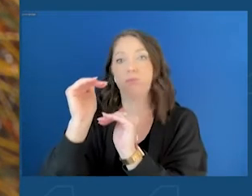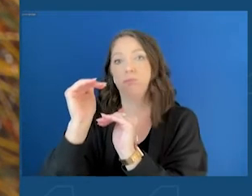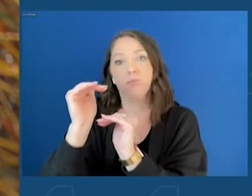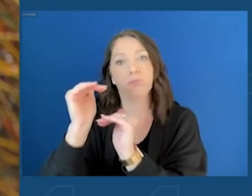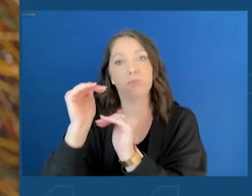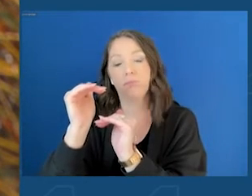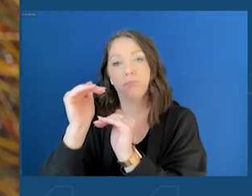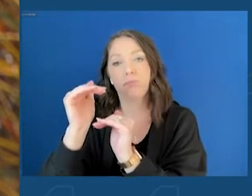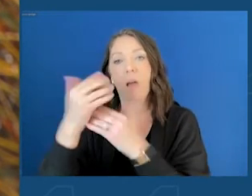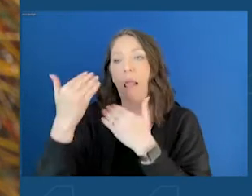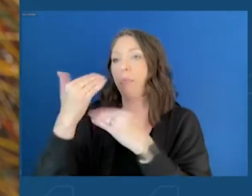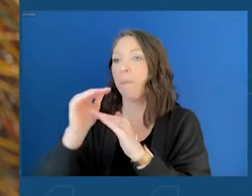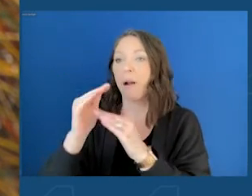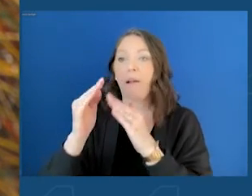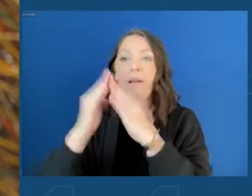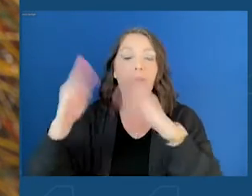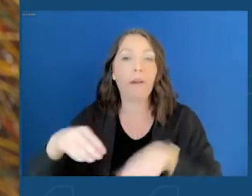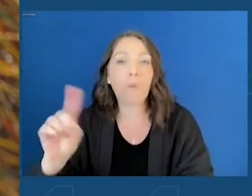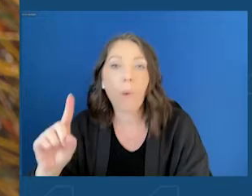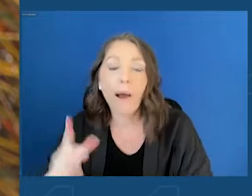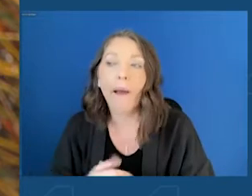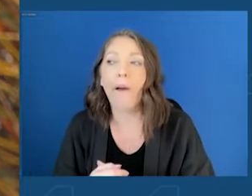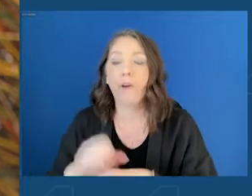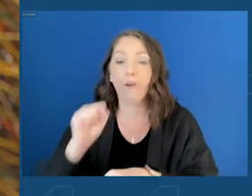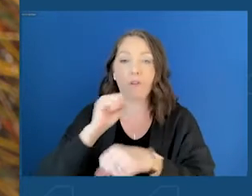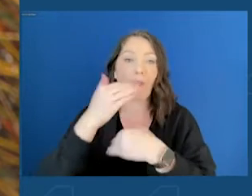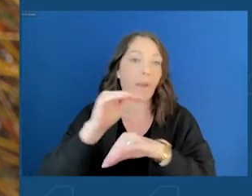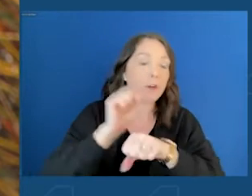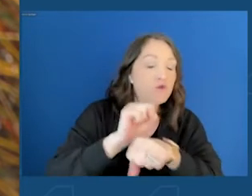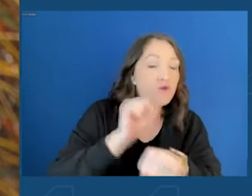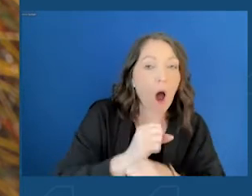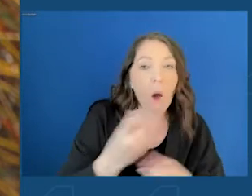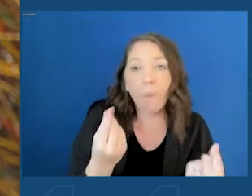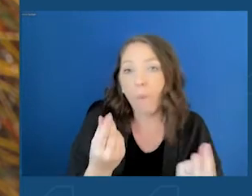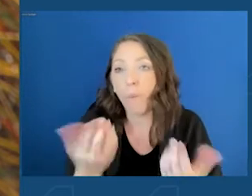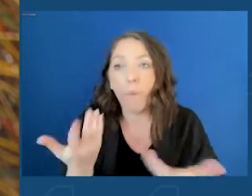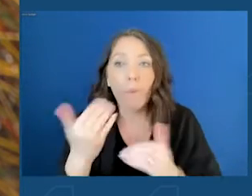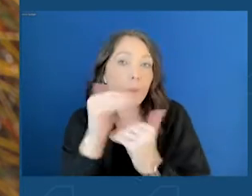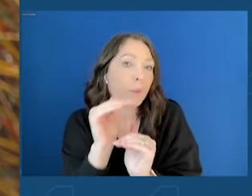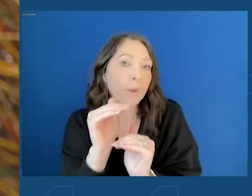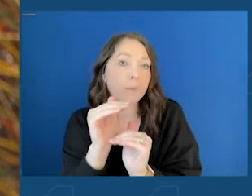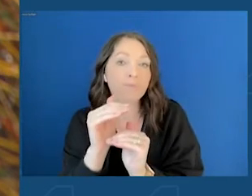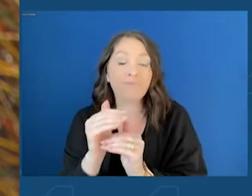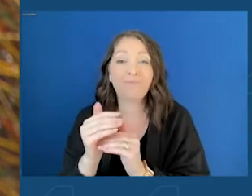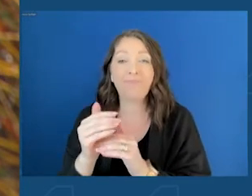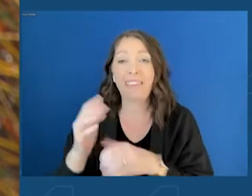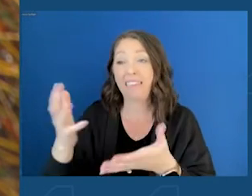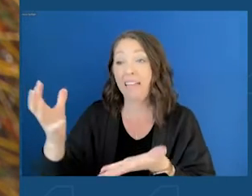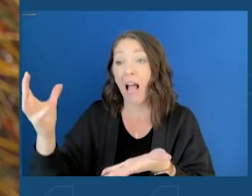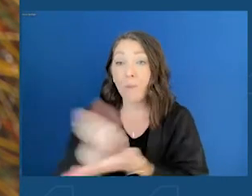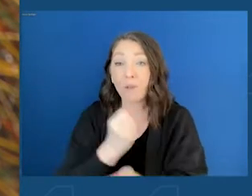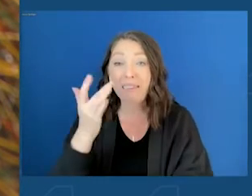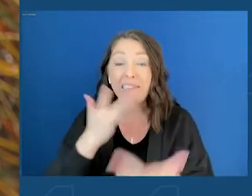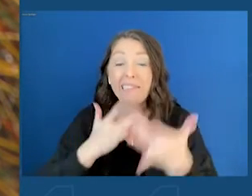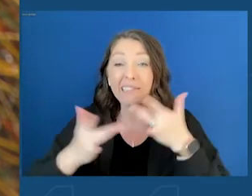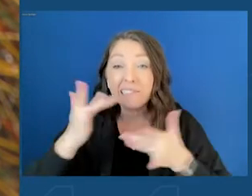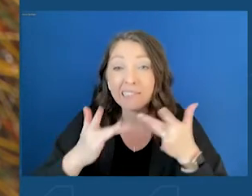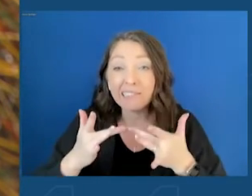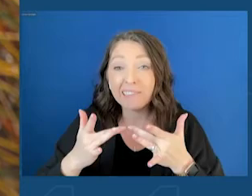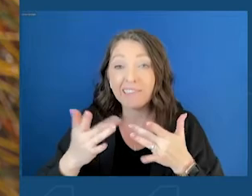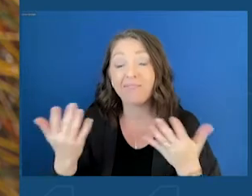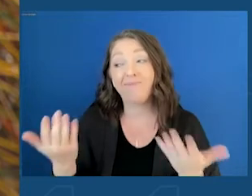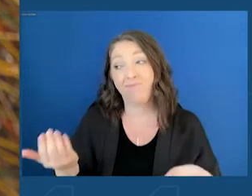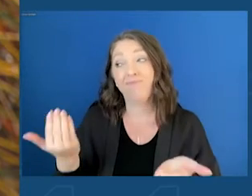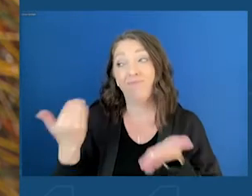they could live, what jobs they could do, and that lack of opportunity, in my opinion, is often why